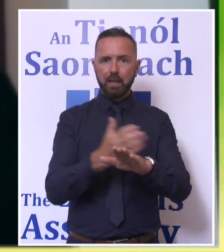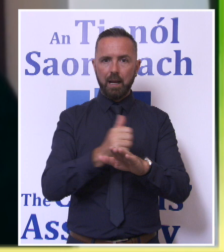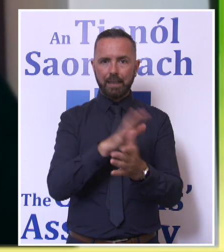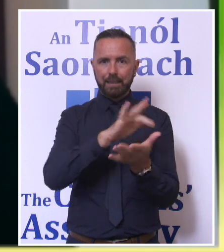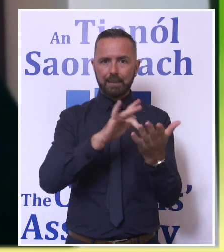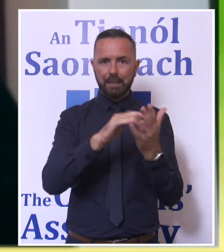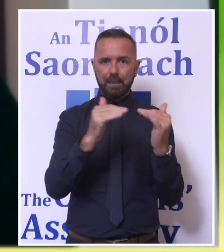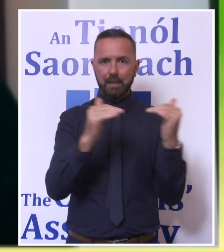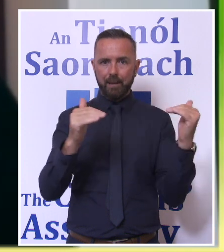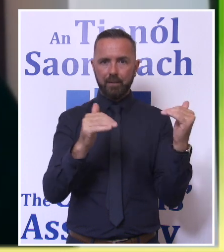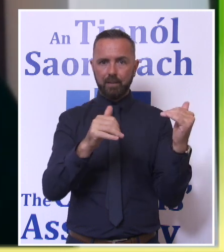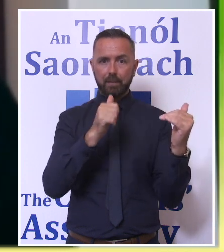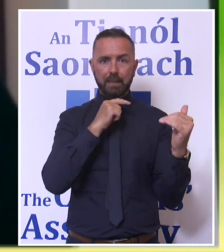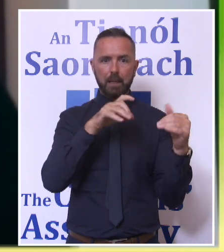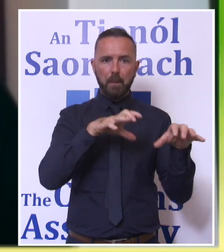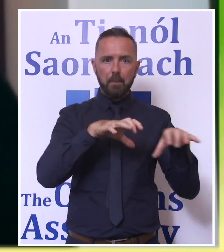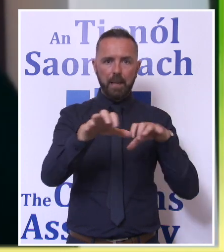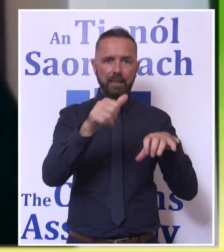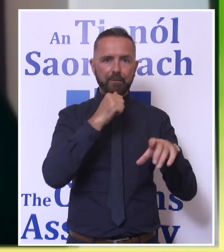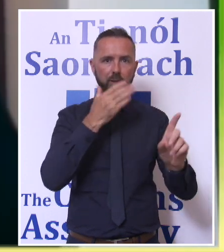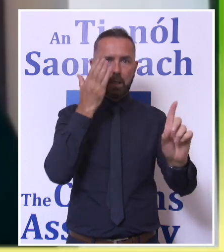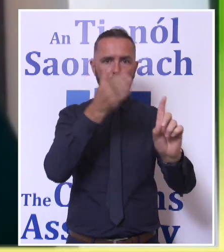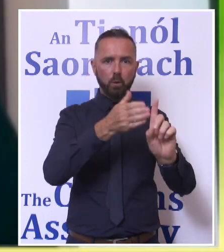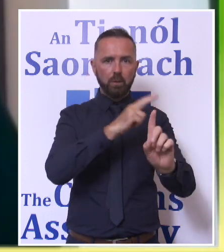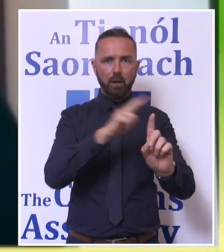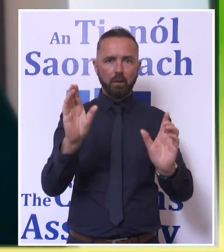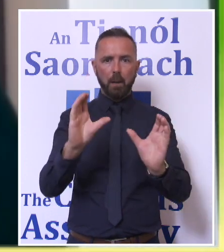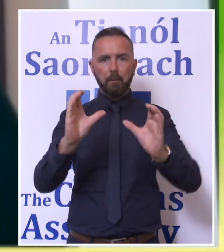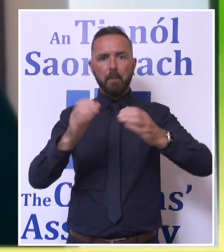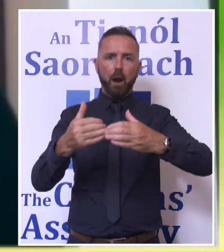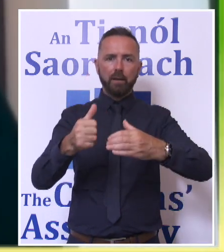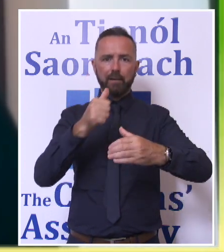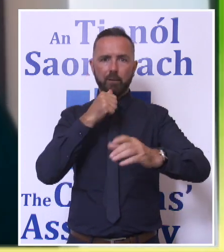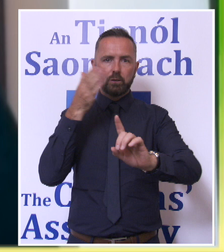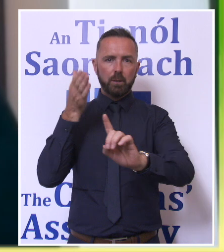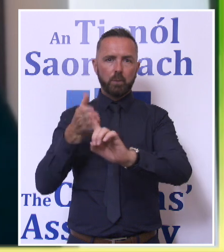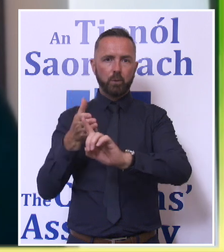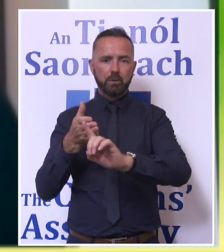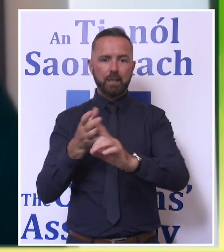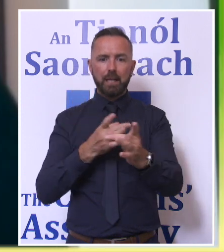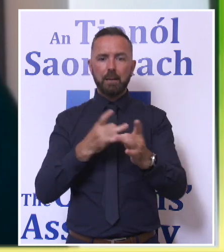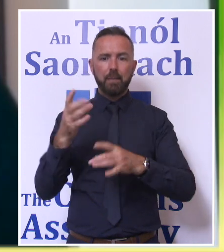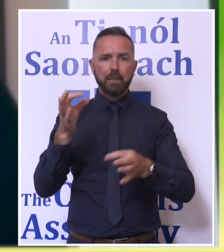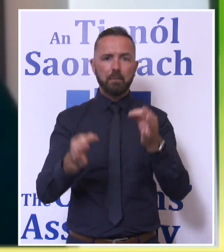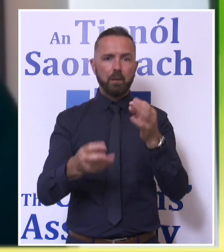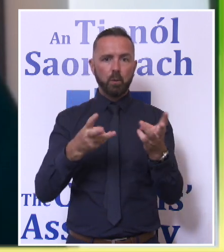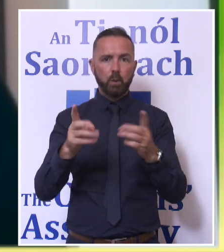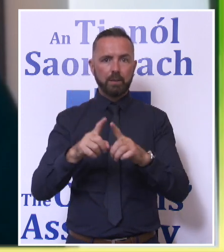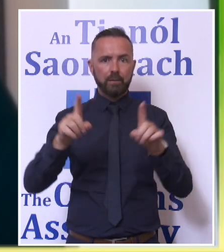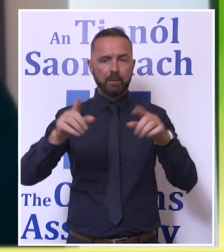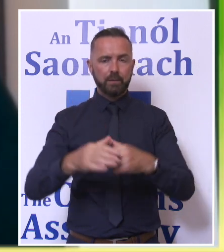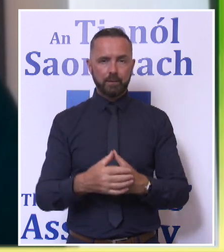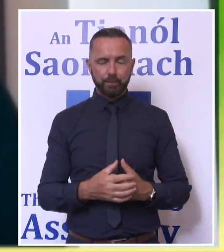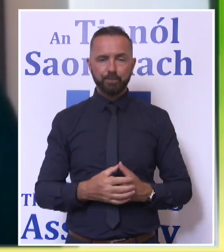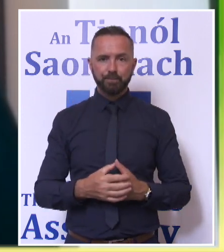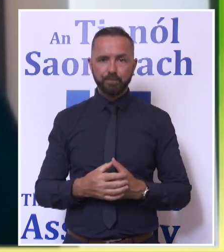place first approach, not a party first approach. It just makes politics work very differently,